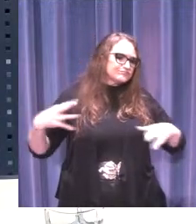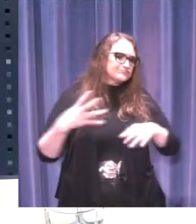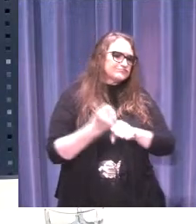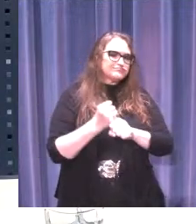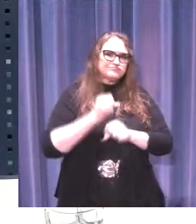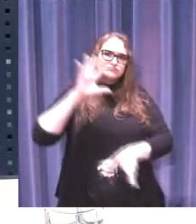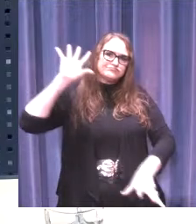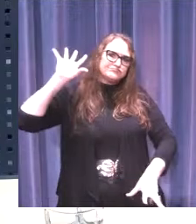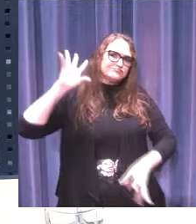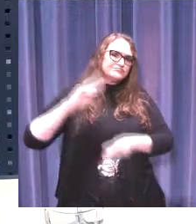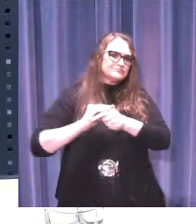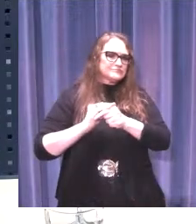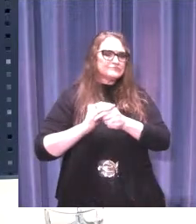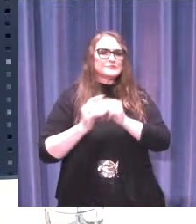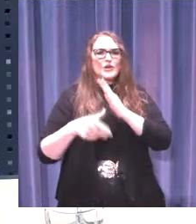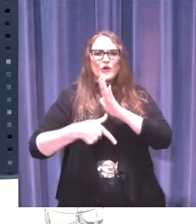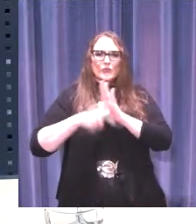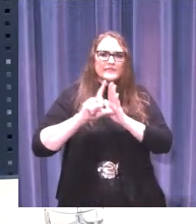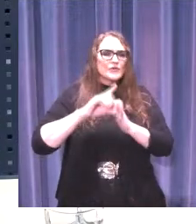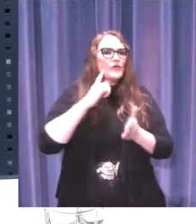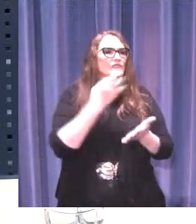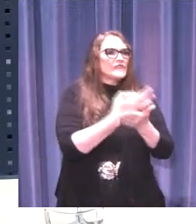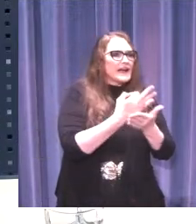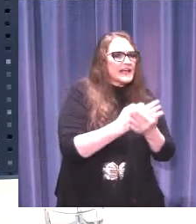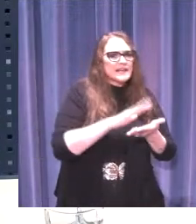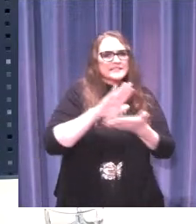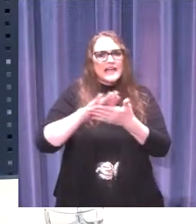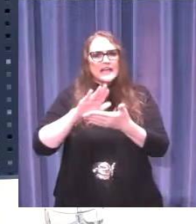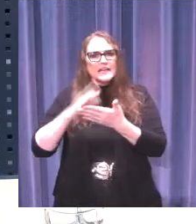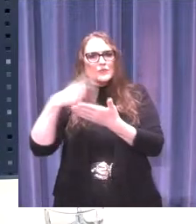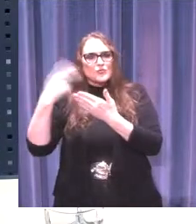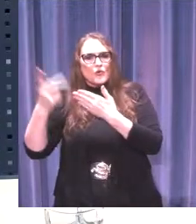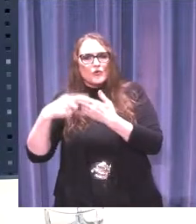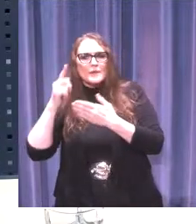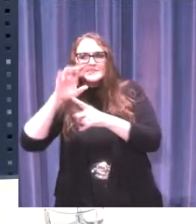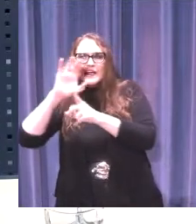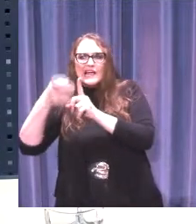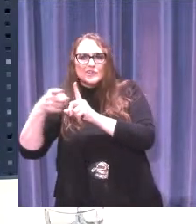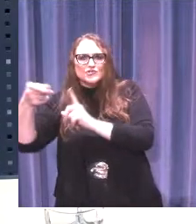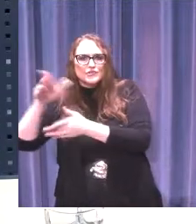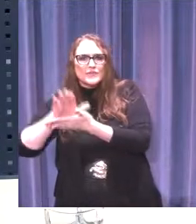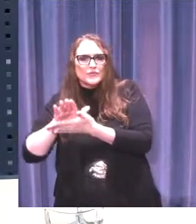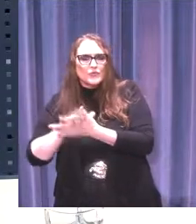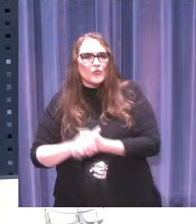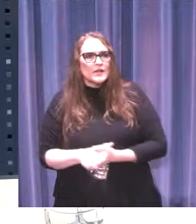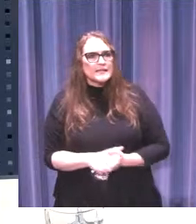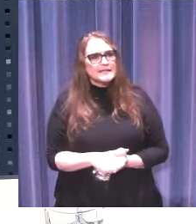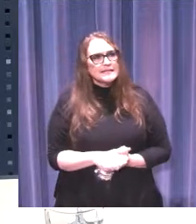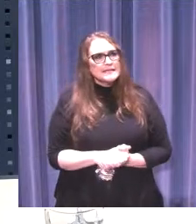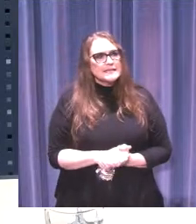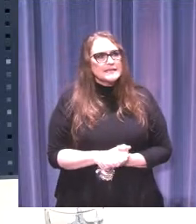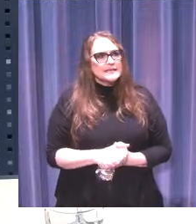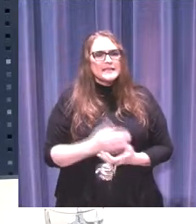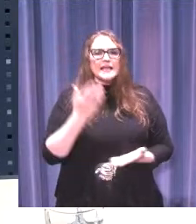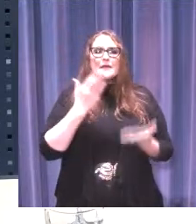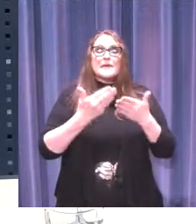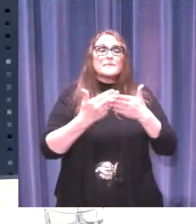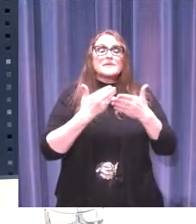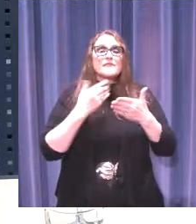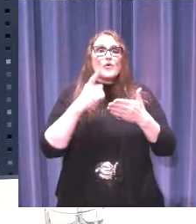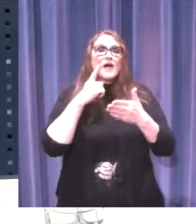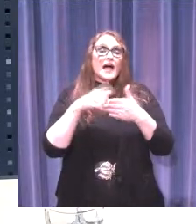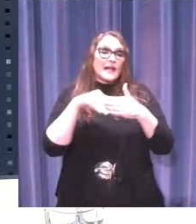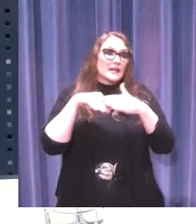the finances, the academic programs, and the culture of the school. And maybe before I